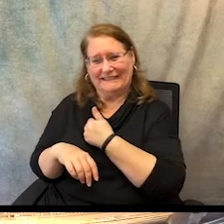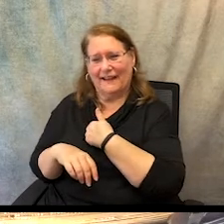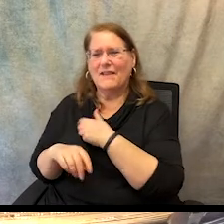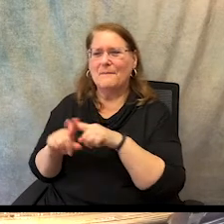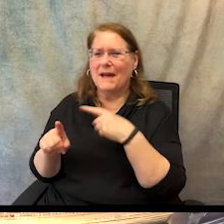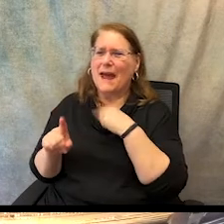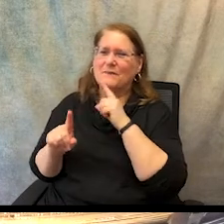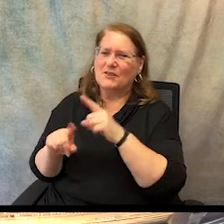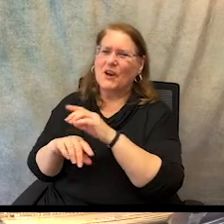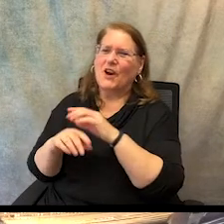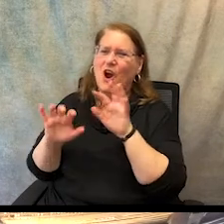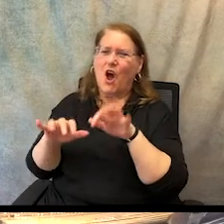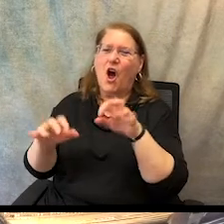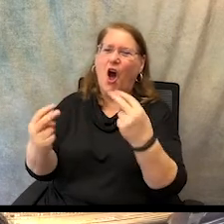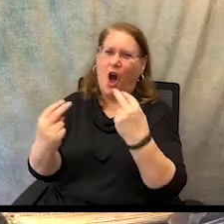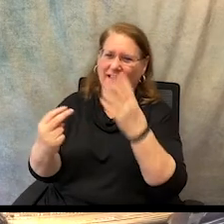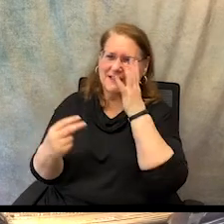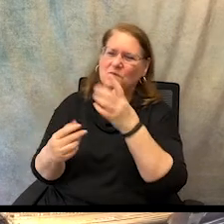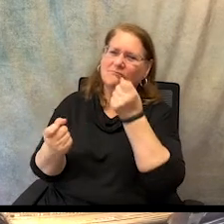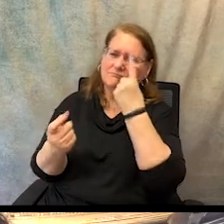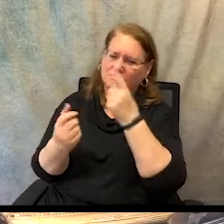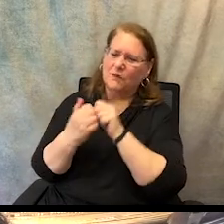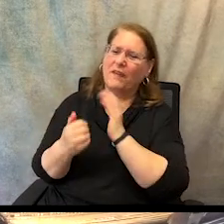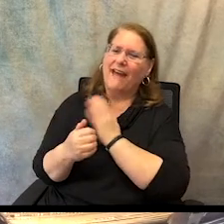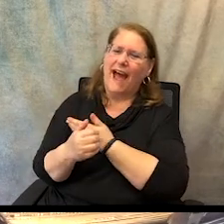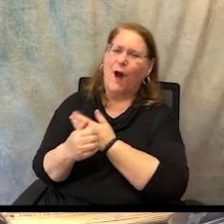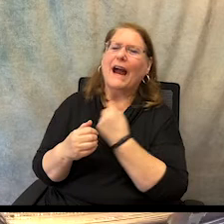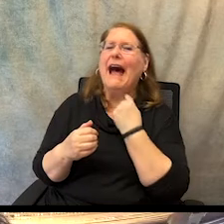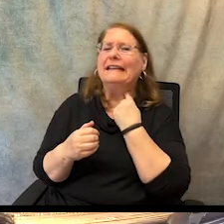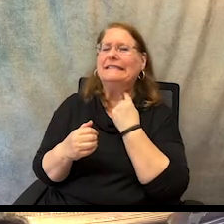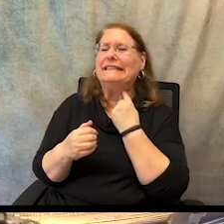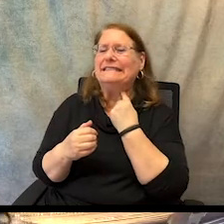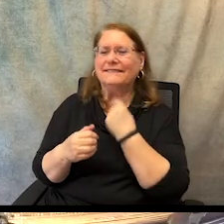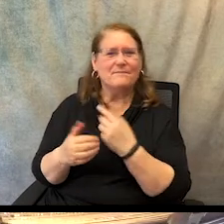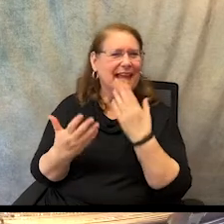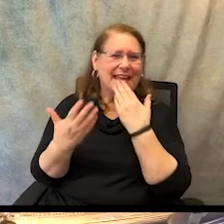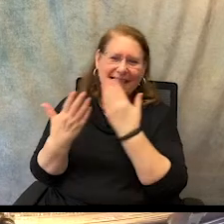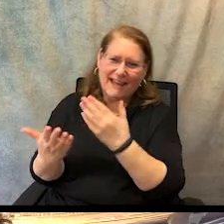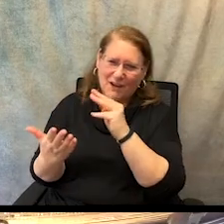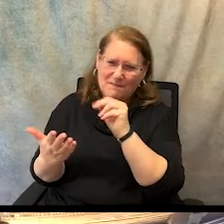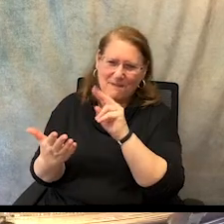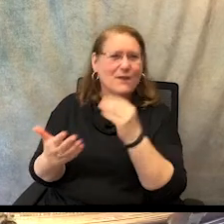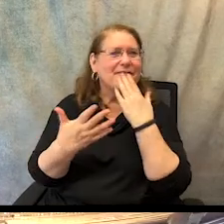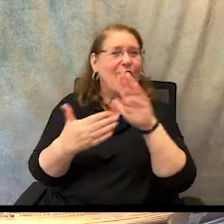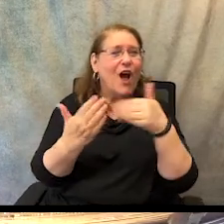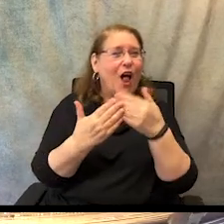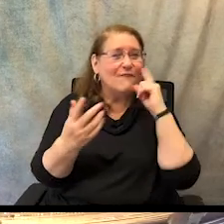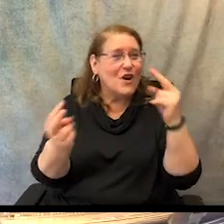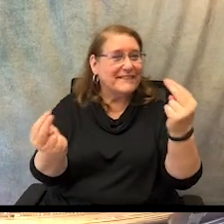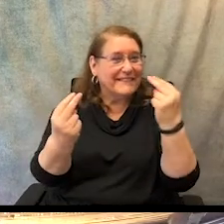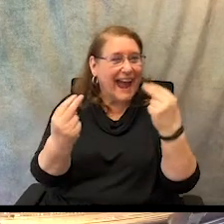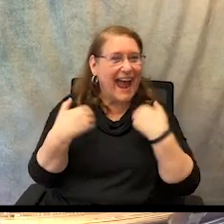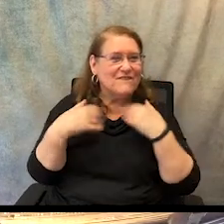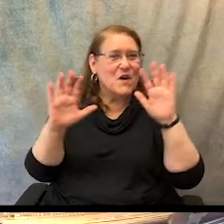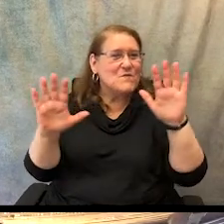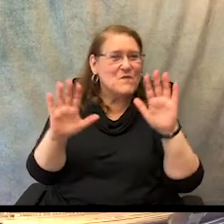audience will flow with our accents. Thank you. Thank you, Manu. Thank you all for tuning in.